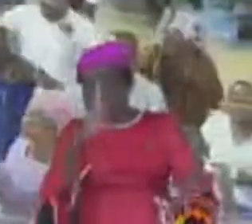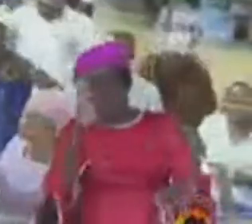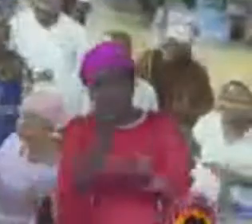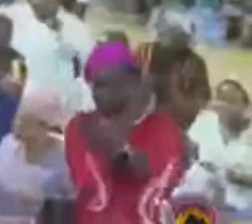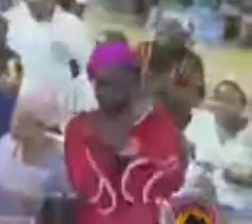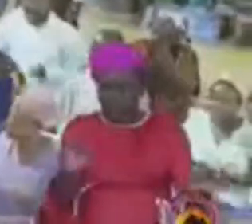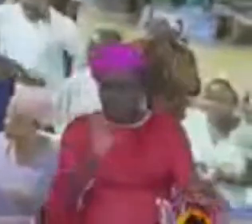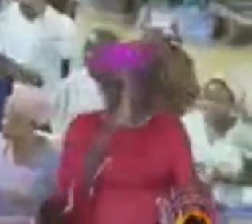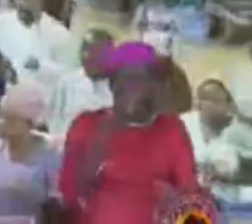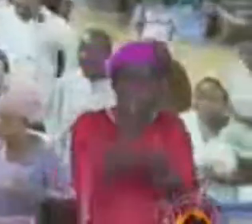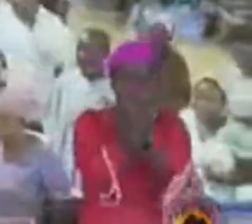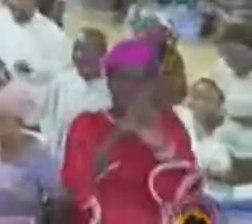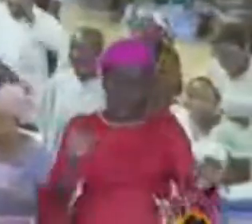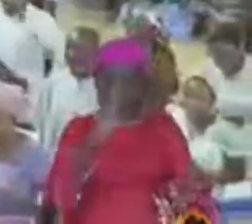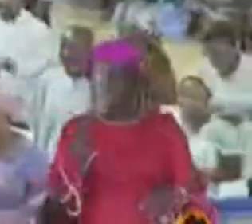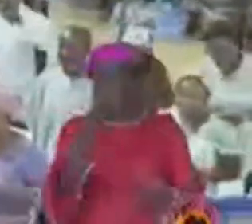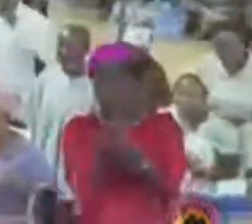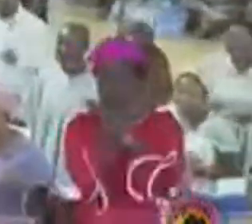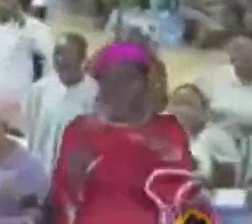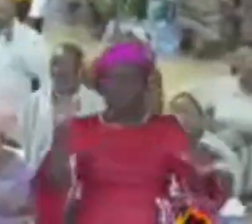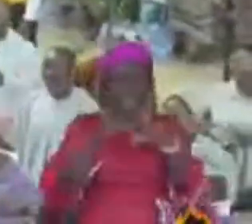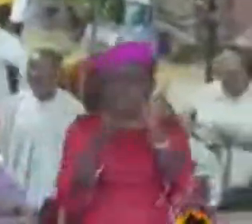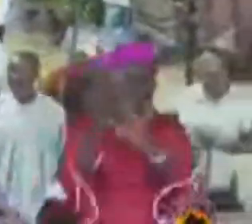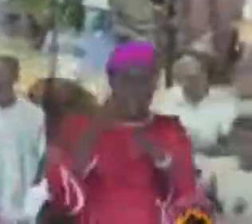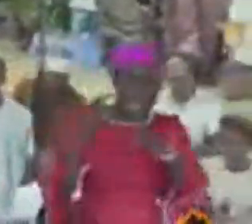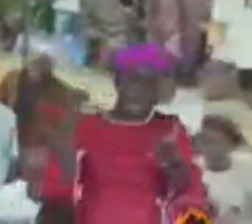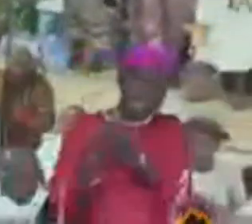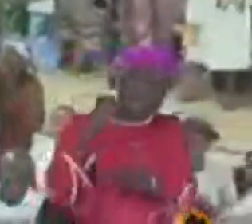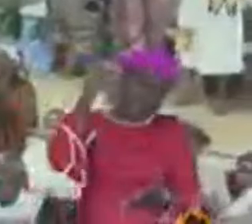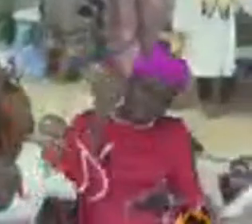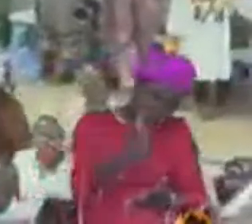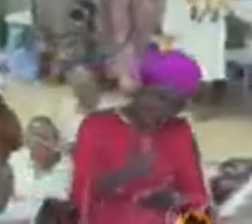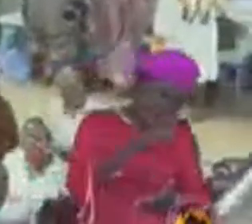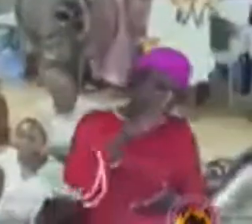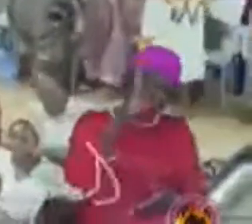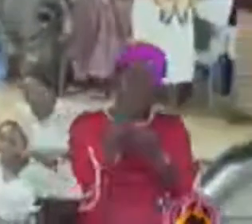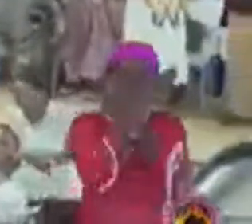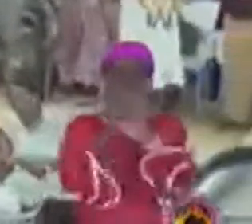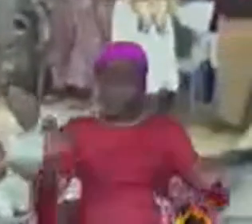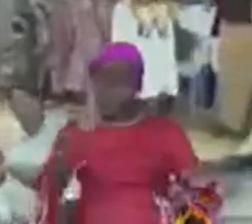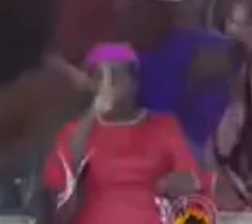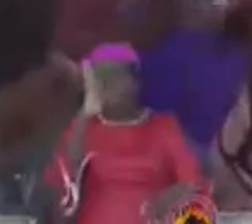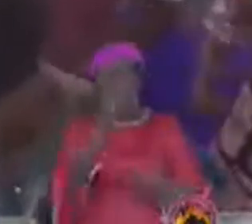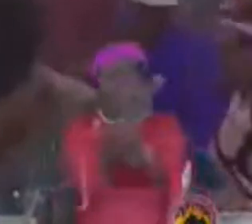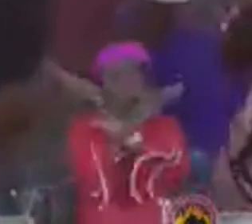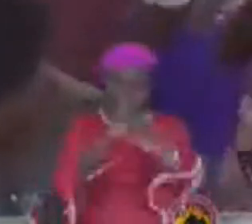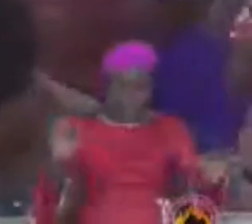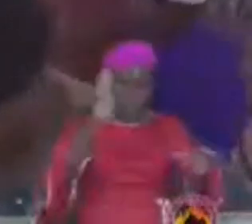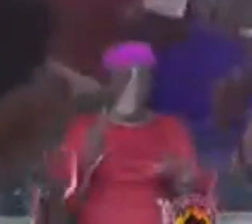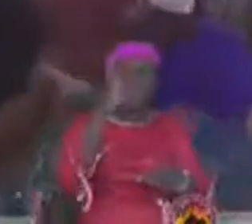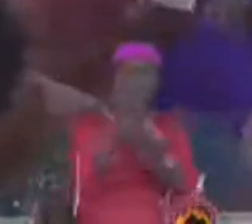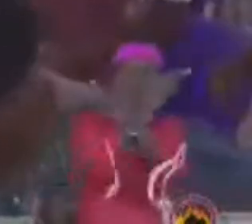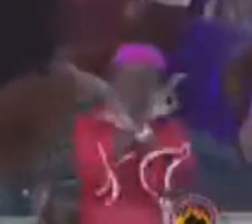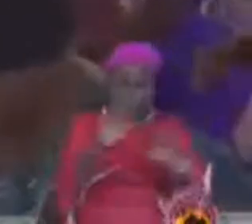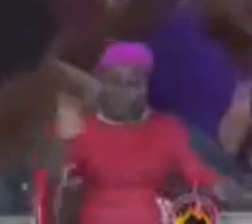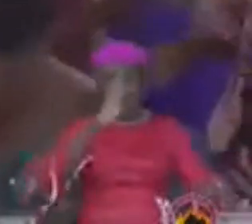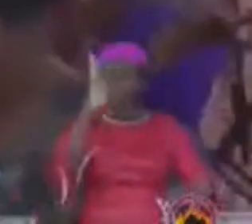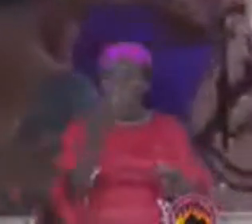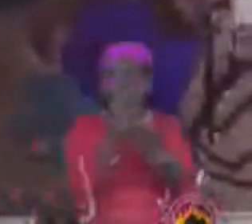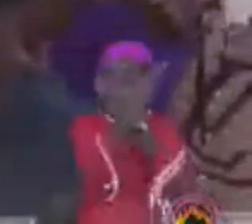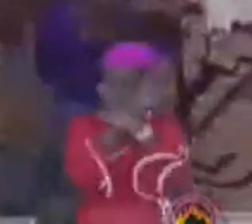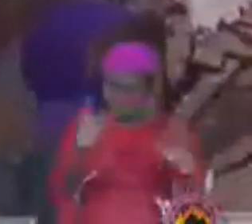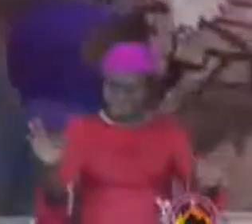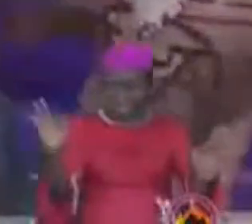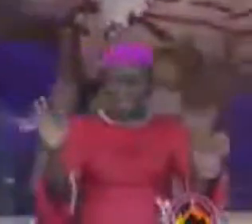lose your hold, lose your hold. Light your amen, roar like thunder. Lose your hold, lose your hold, lose your hold, lose your